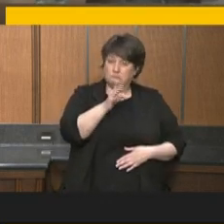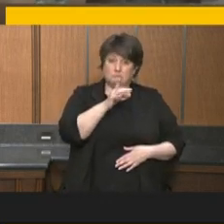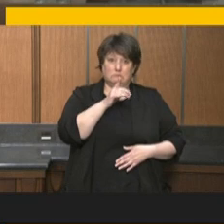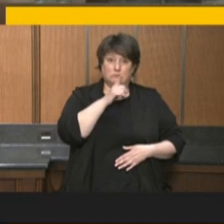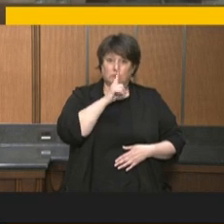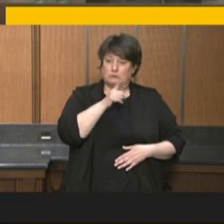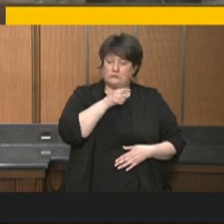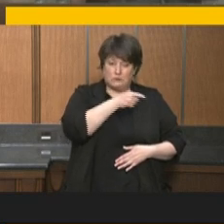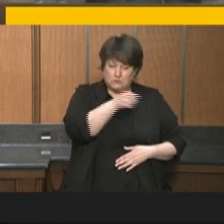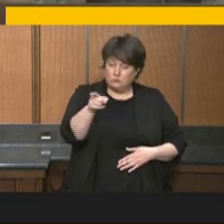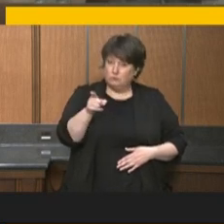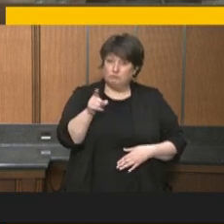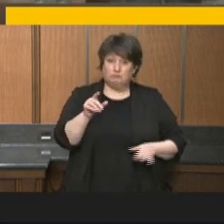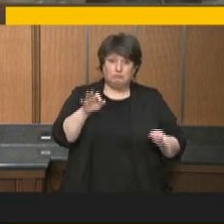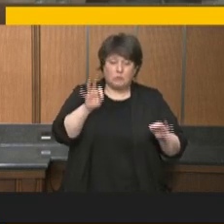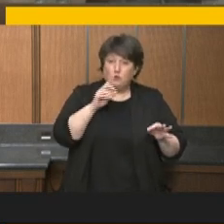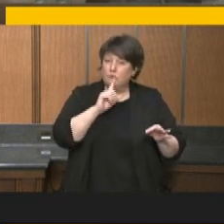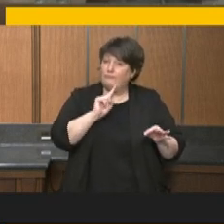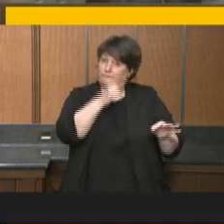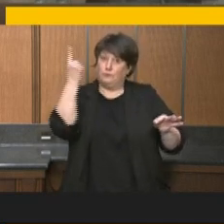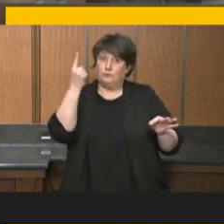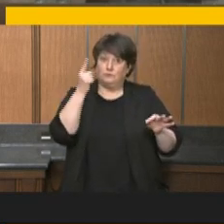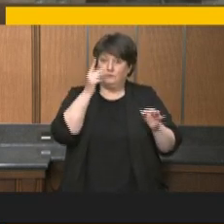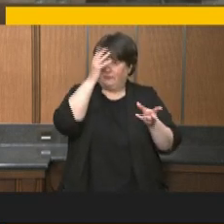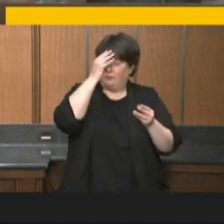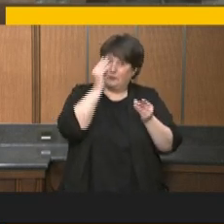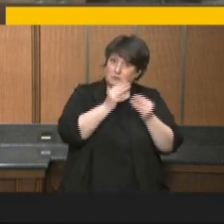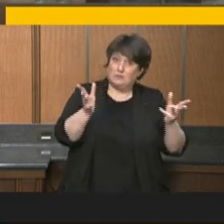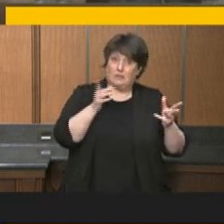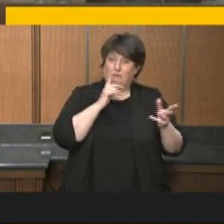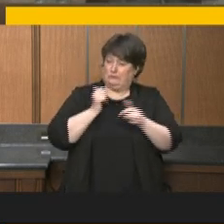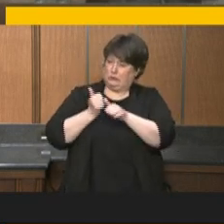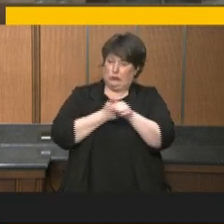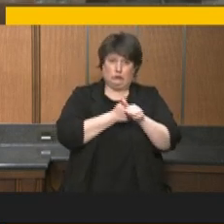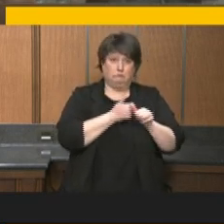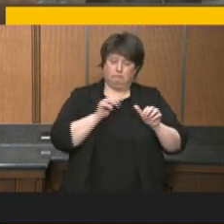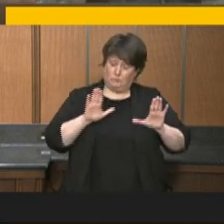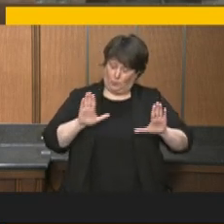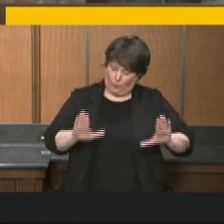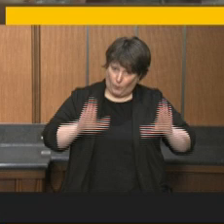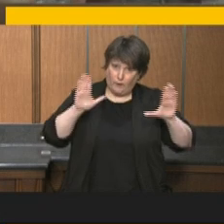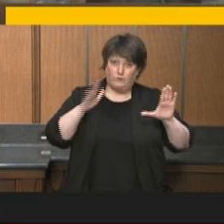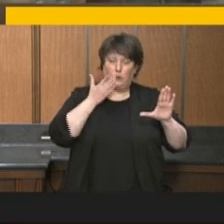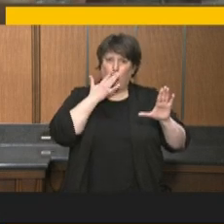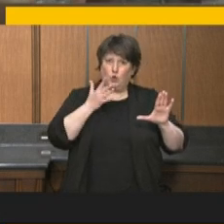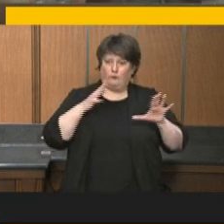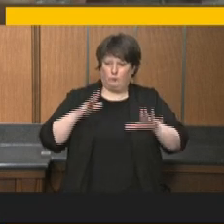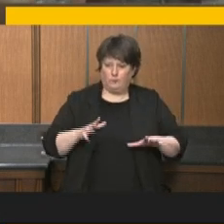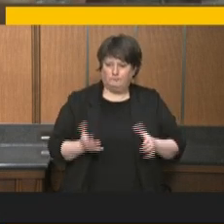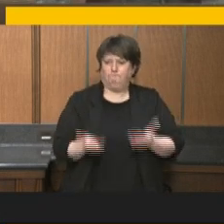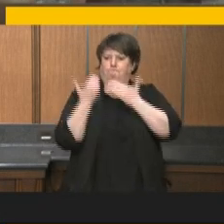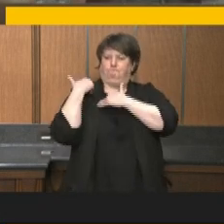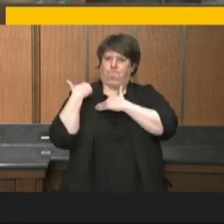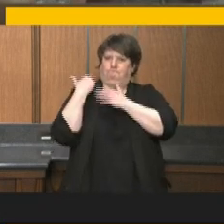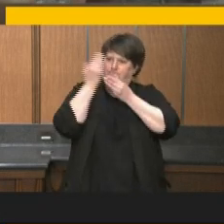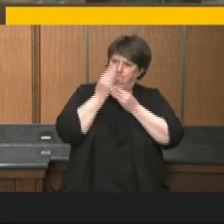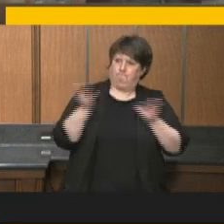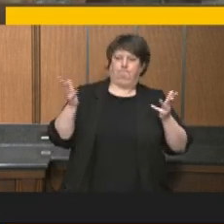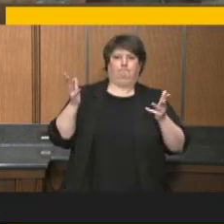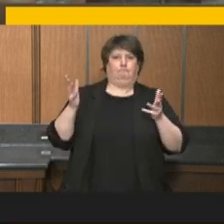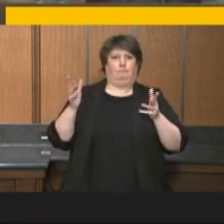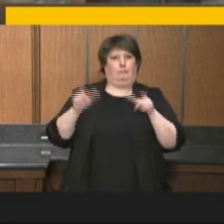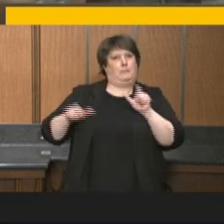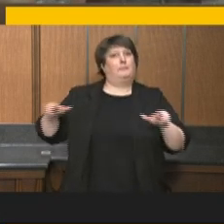healthcare providers, and I think each one of them is doing a terrific job of taking that leadership. And you know, the